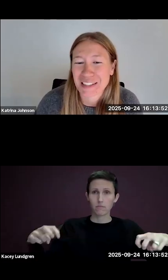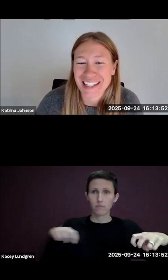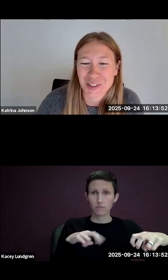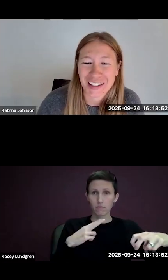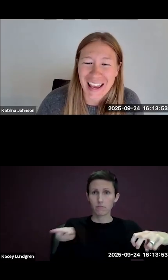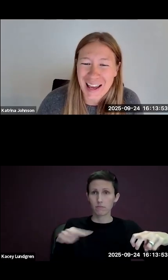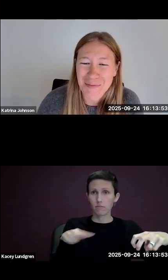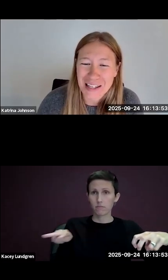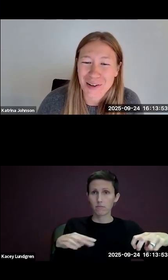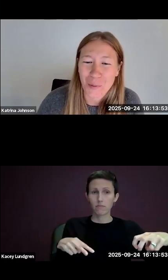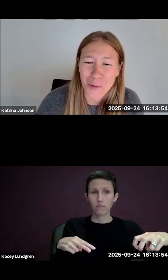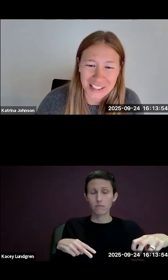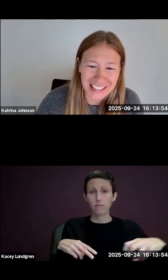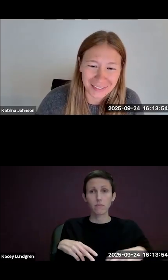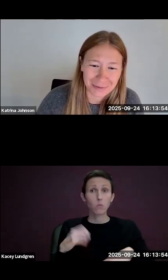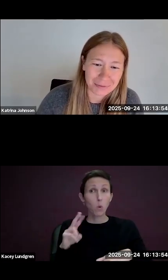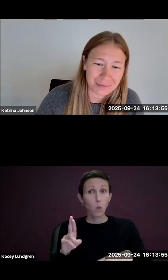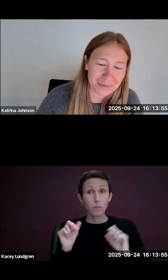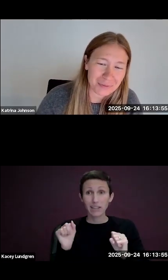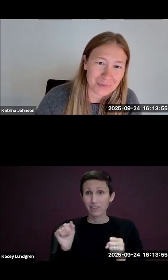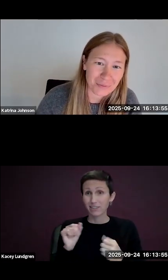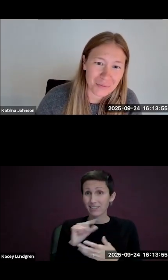D, potentially A, B, or C.